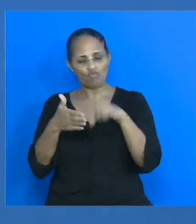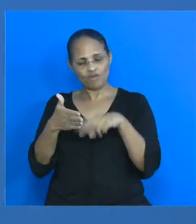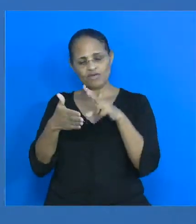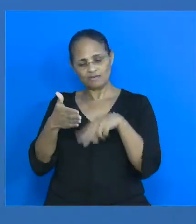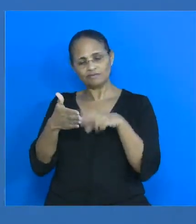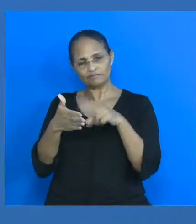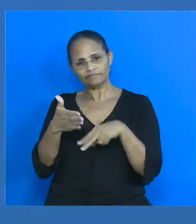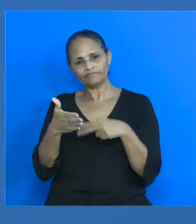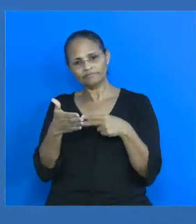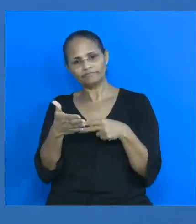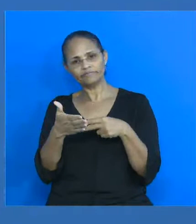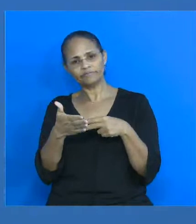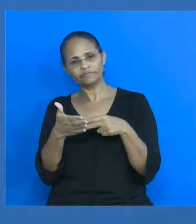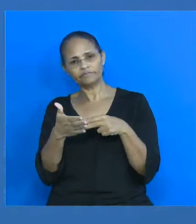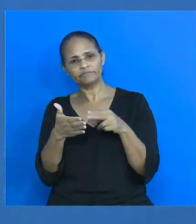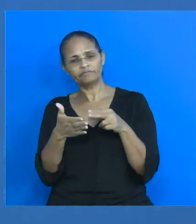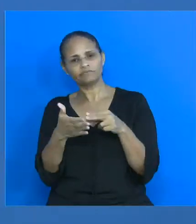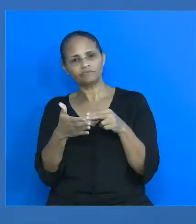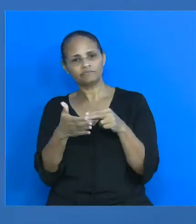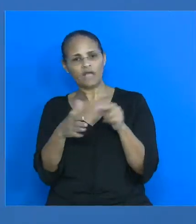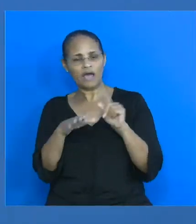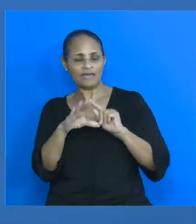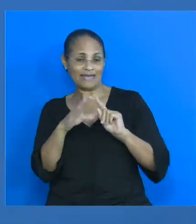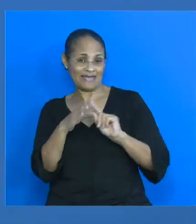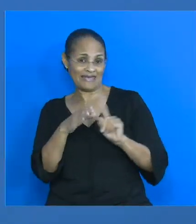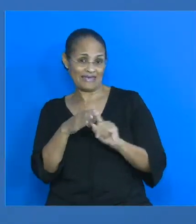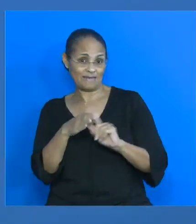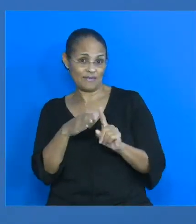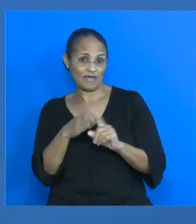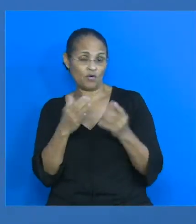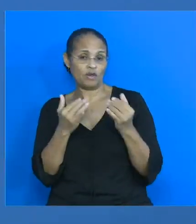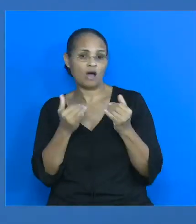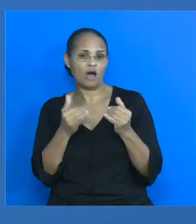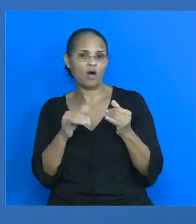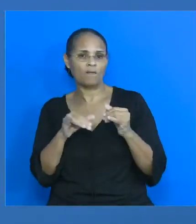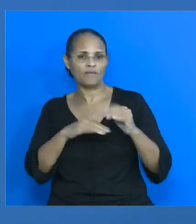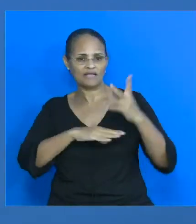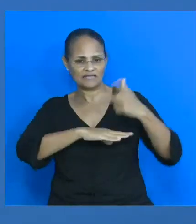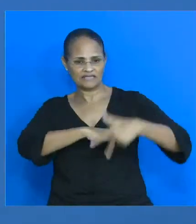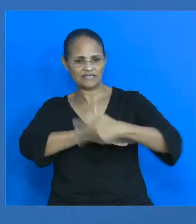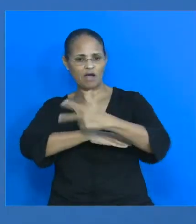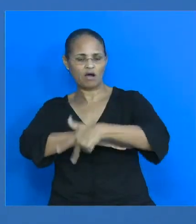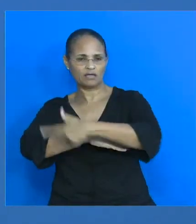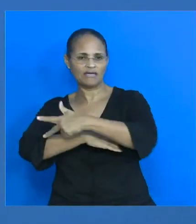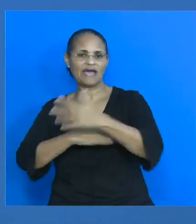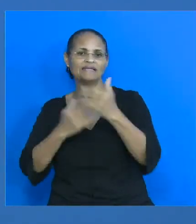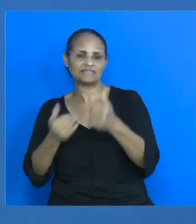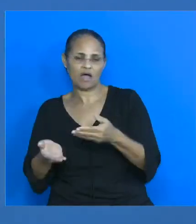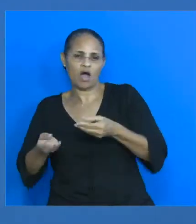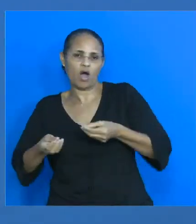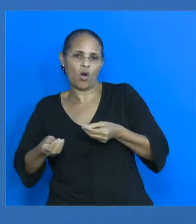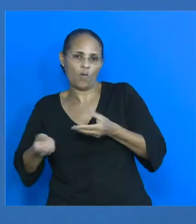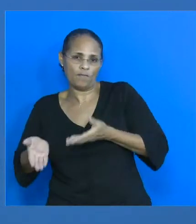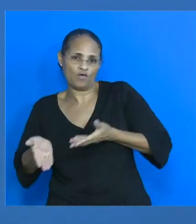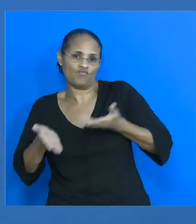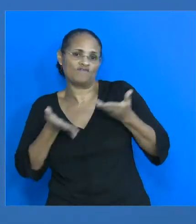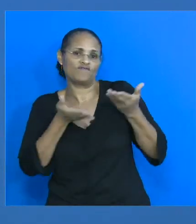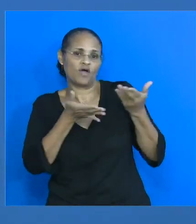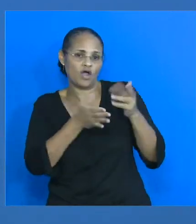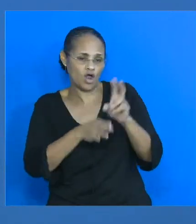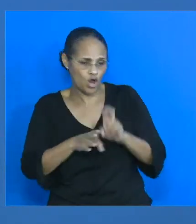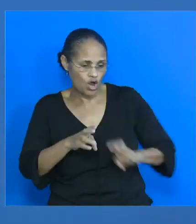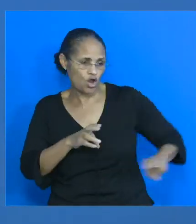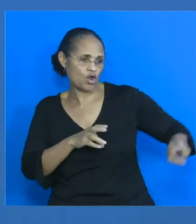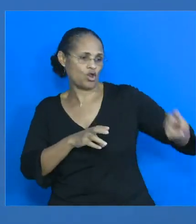now that the dock dispute has been now referred to